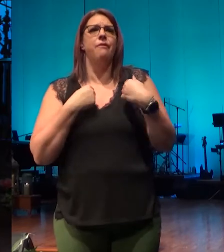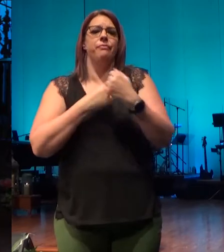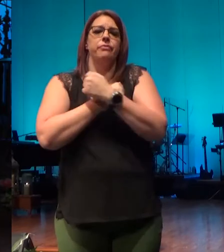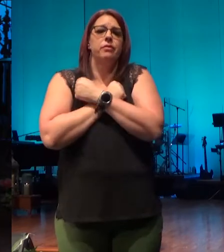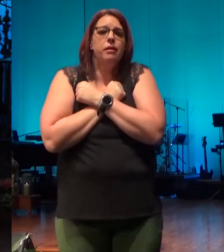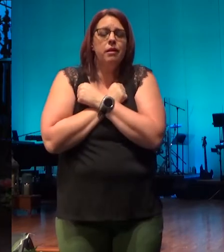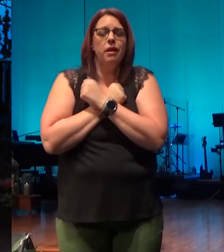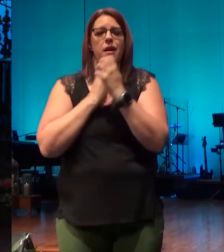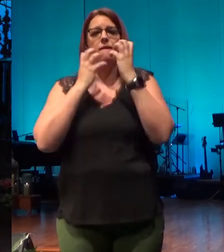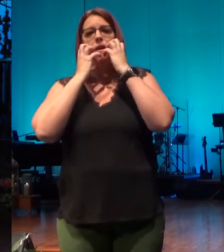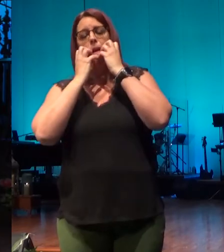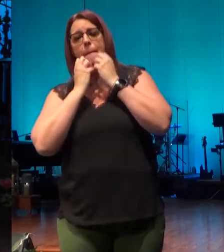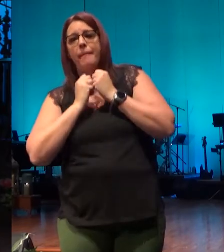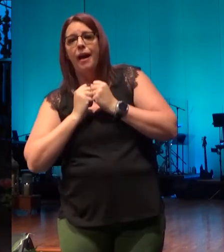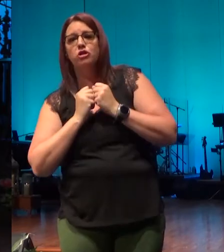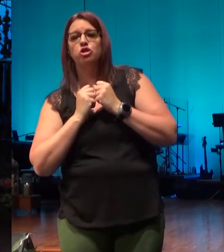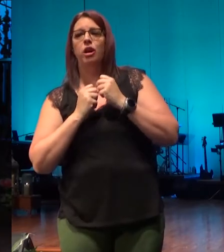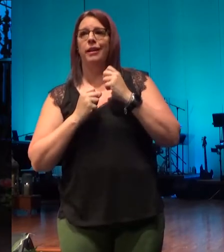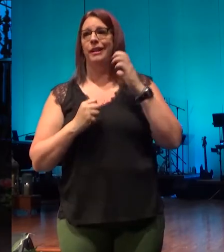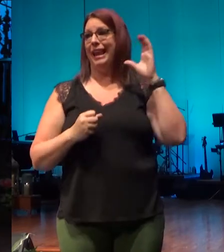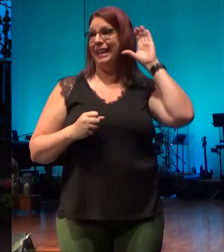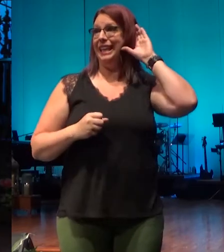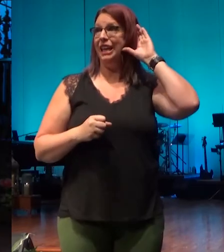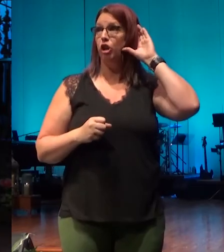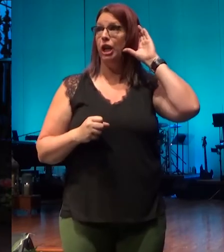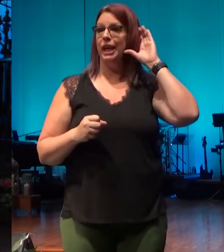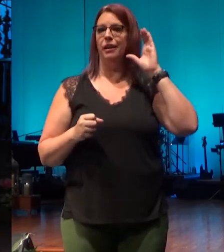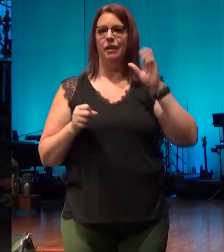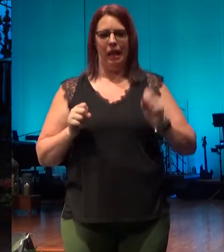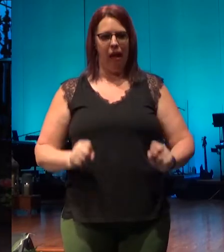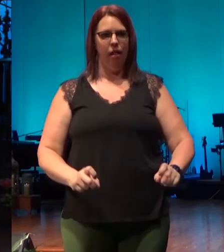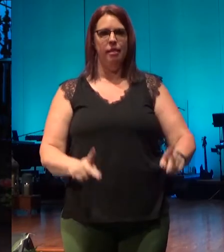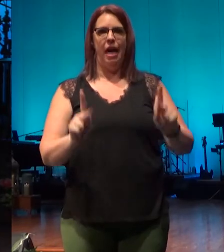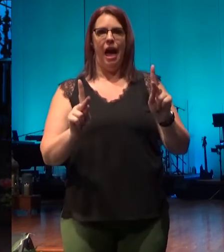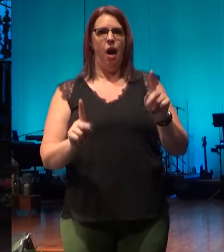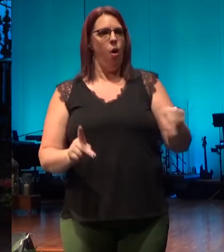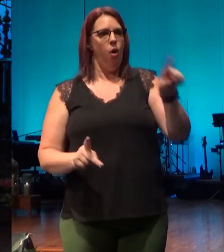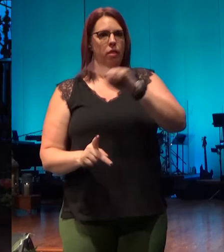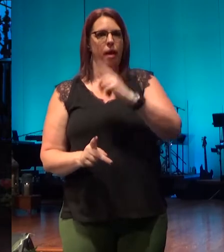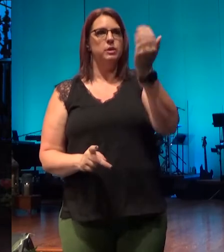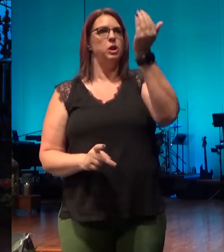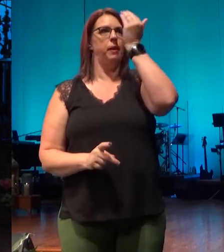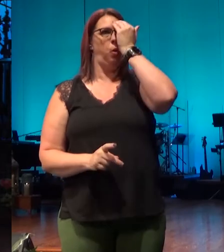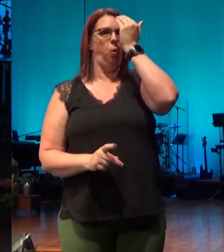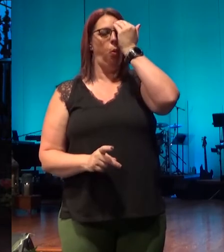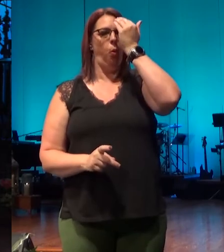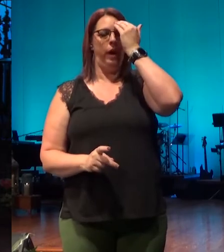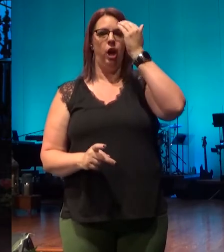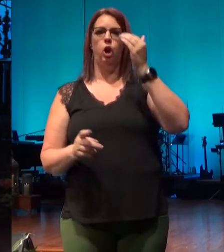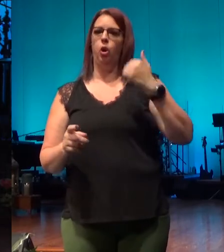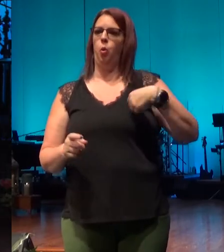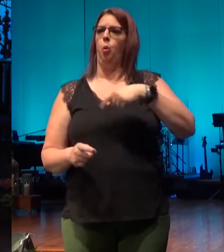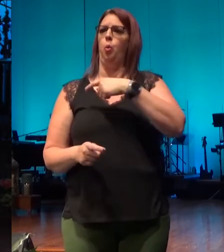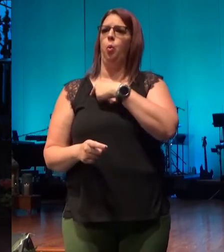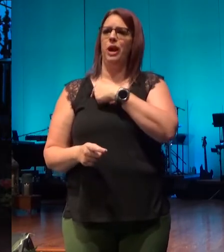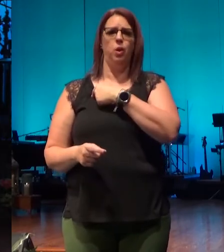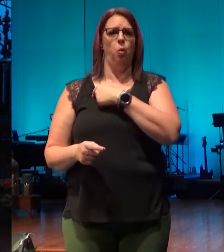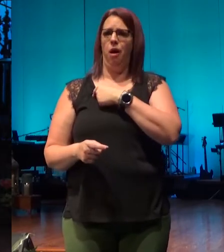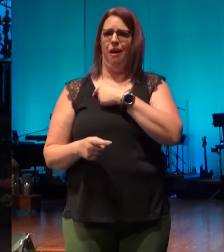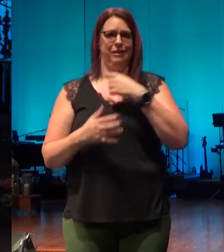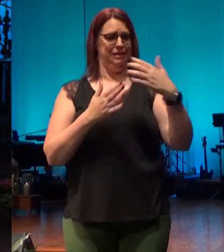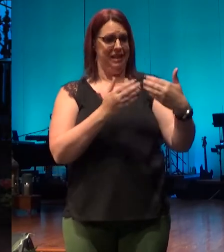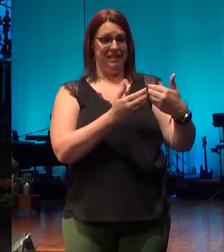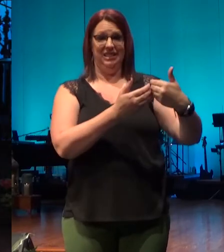allow ourselves to be aware that we want to step out of divisiveness and